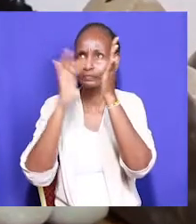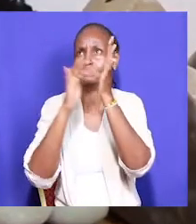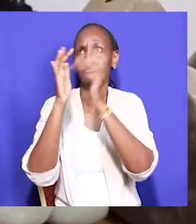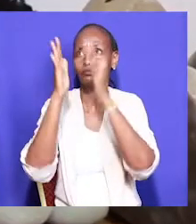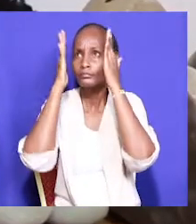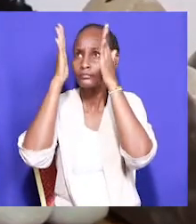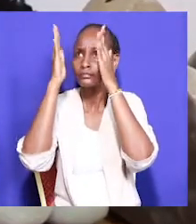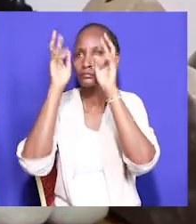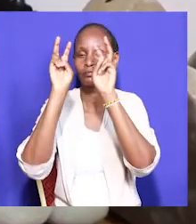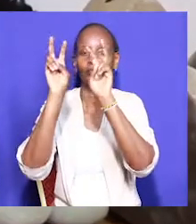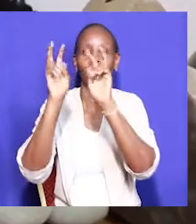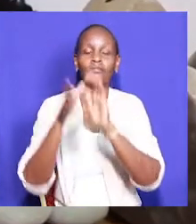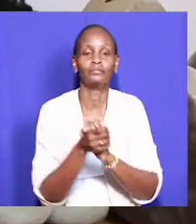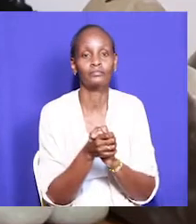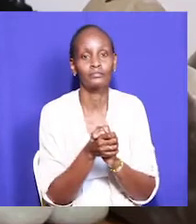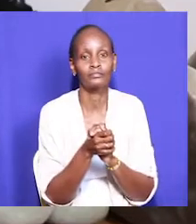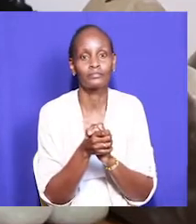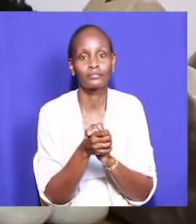Yes.